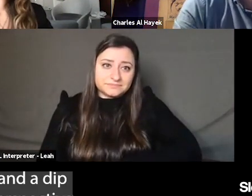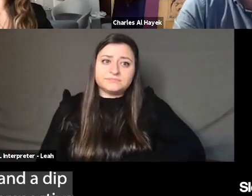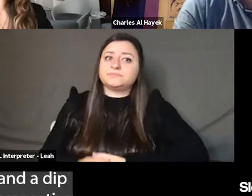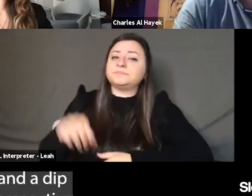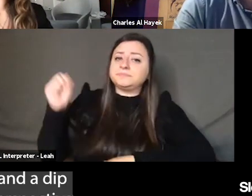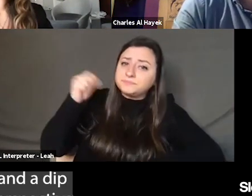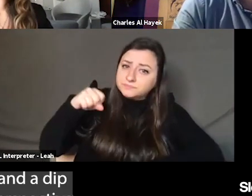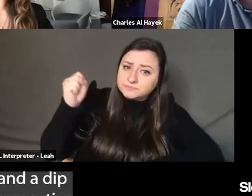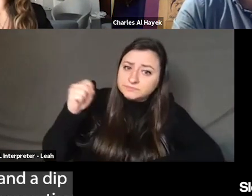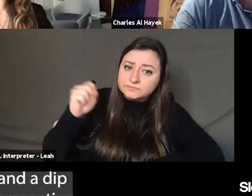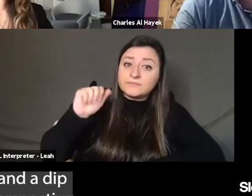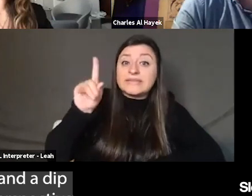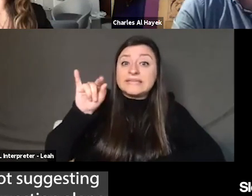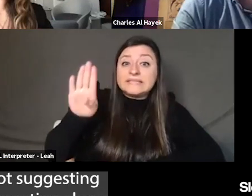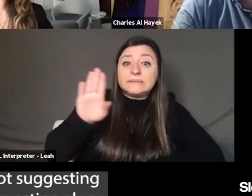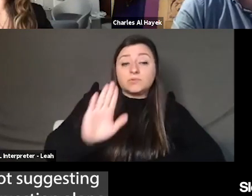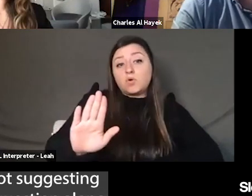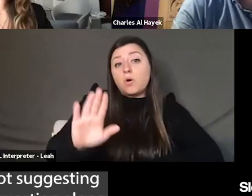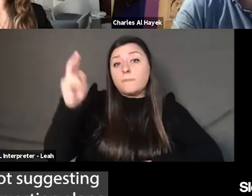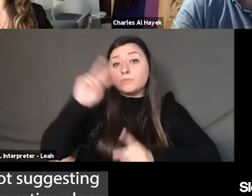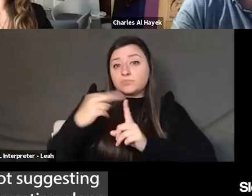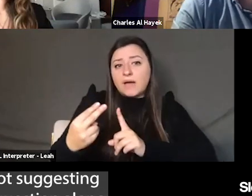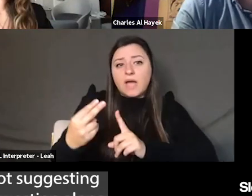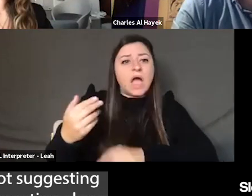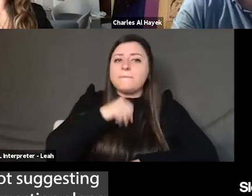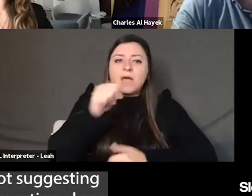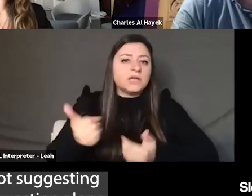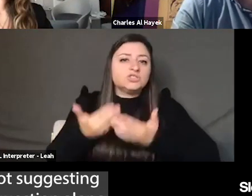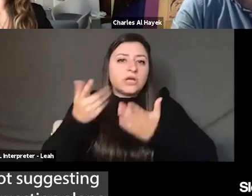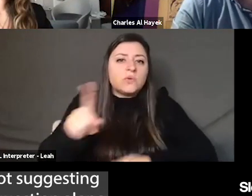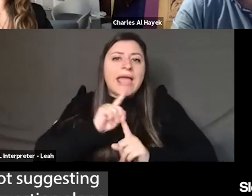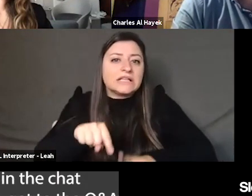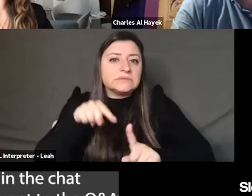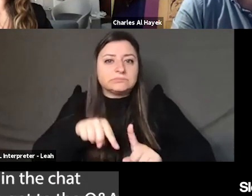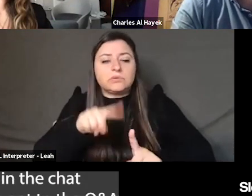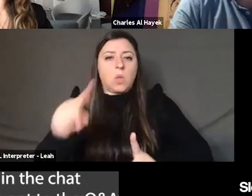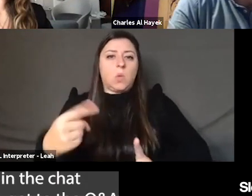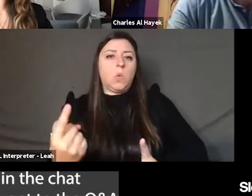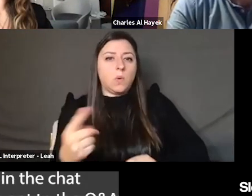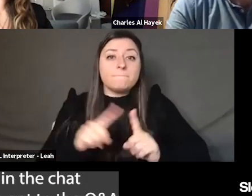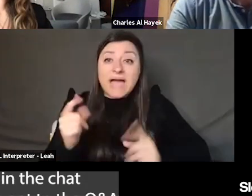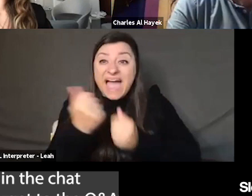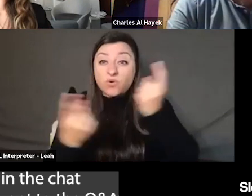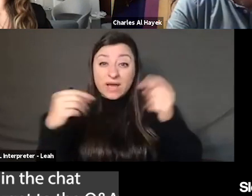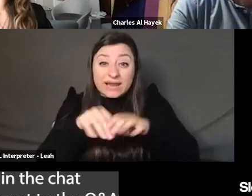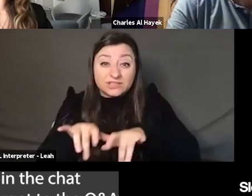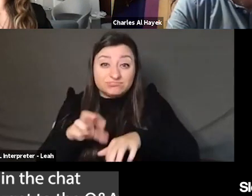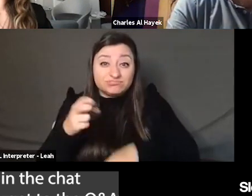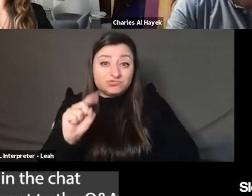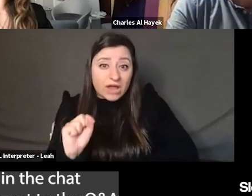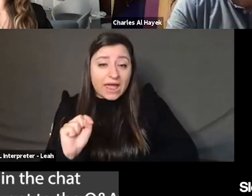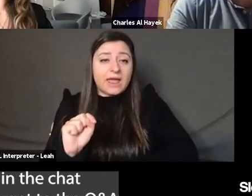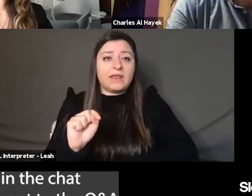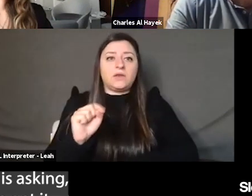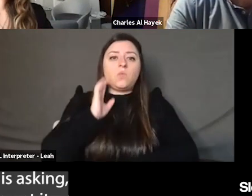Absolutely. And Adib, from your perspective, and again, I'm not suggesting you answer this question alone, but everyone in the chat, and we're